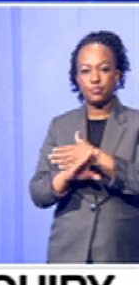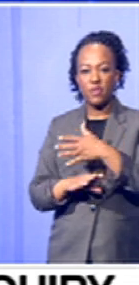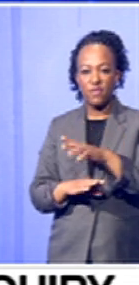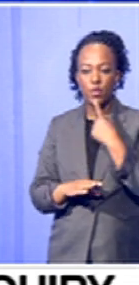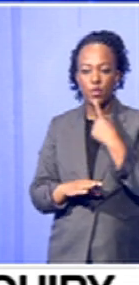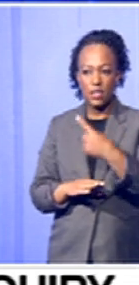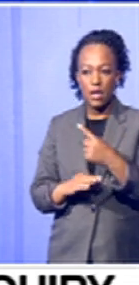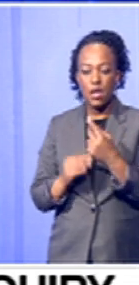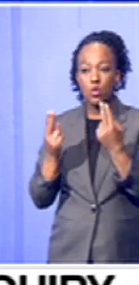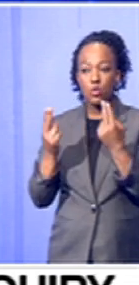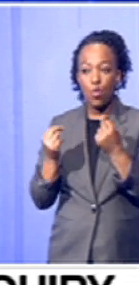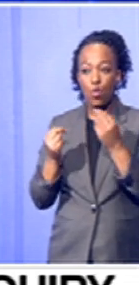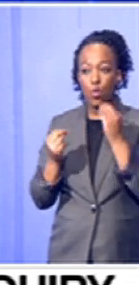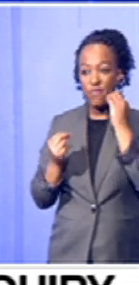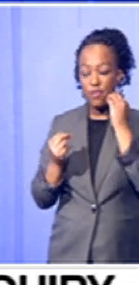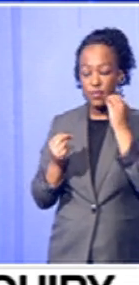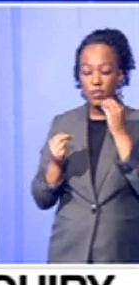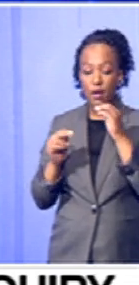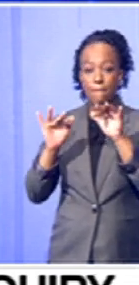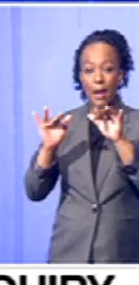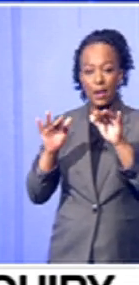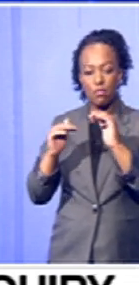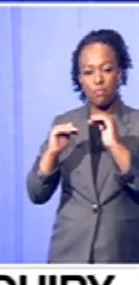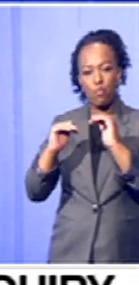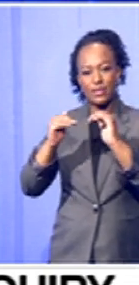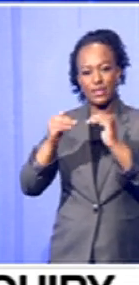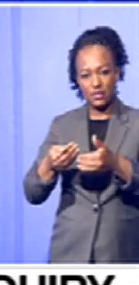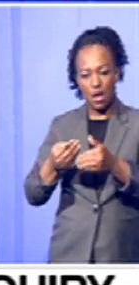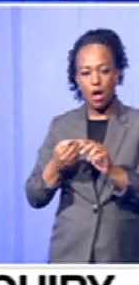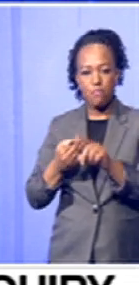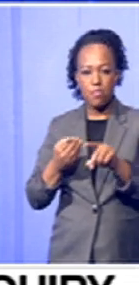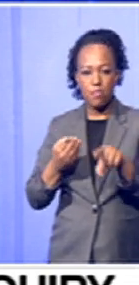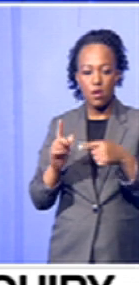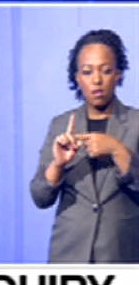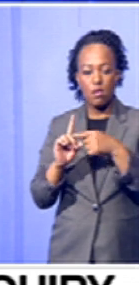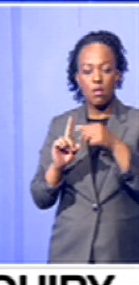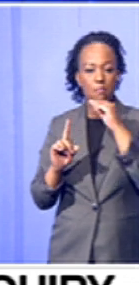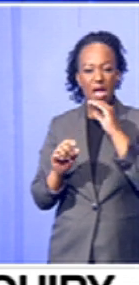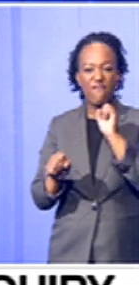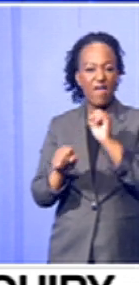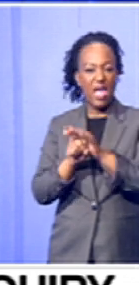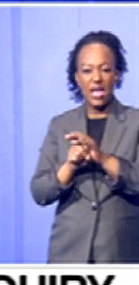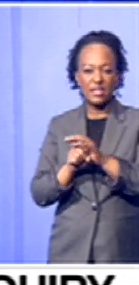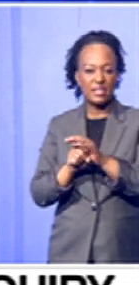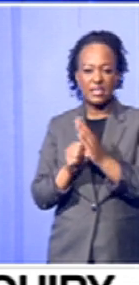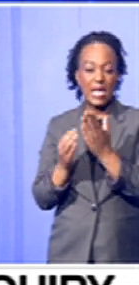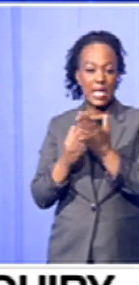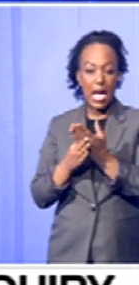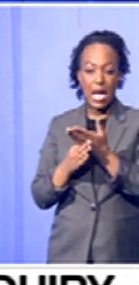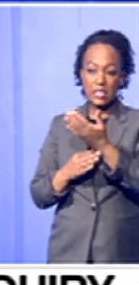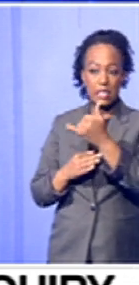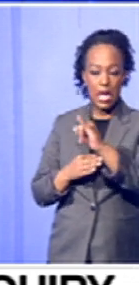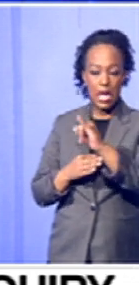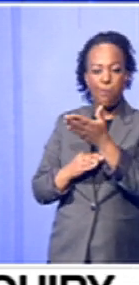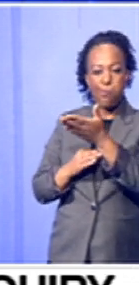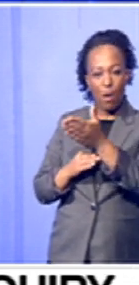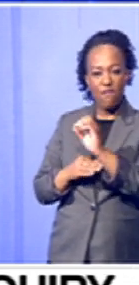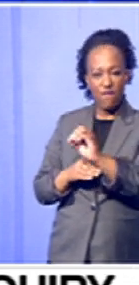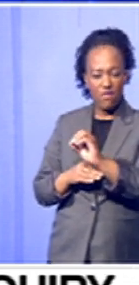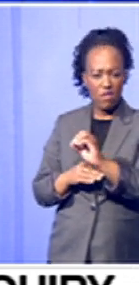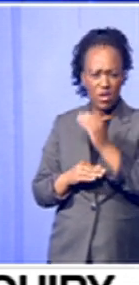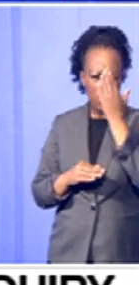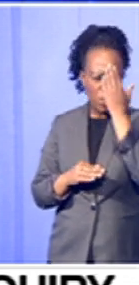new details the public protector has do not affect the merits of the case that's currently underway. Do we know